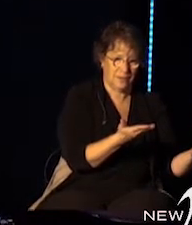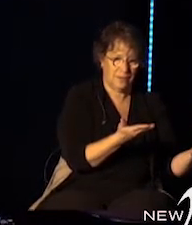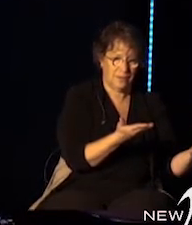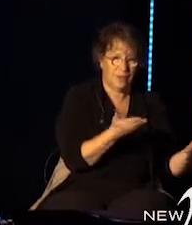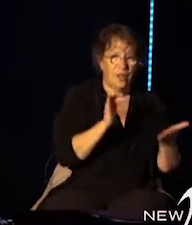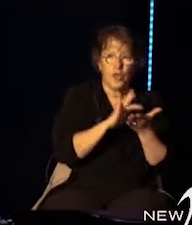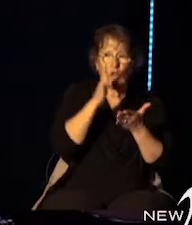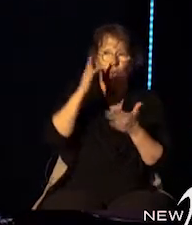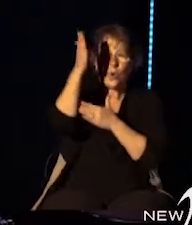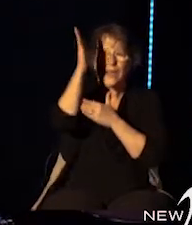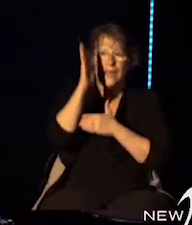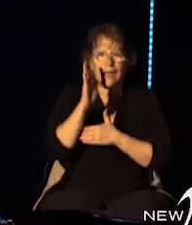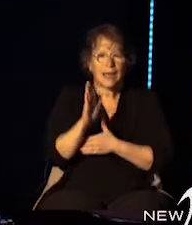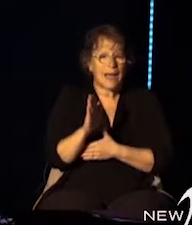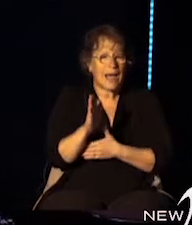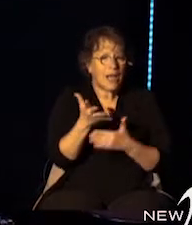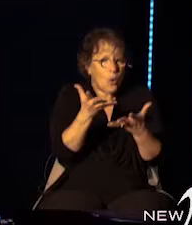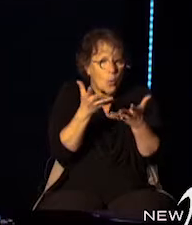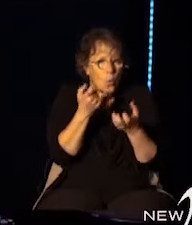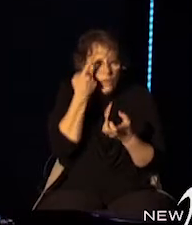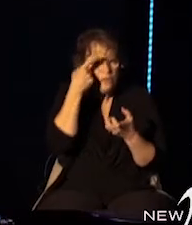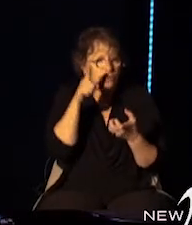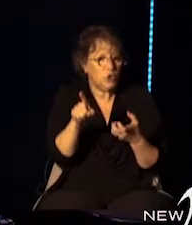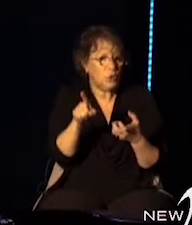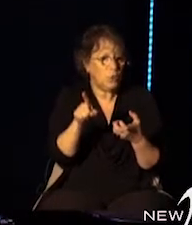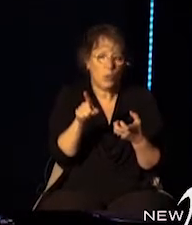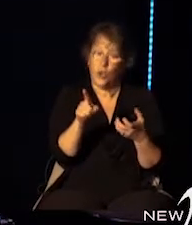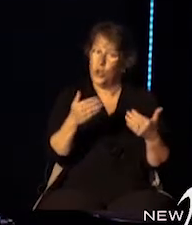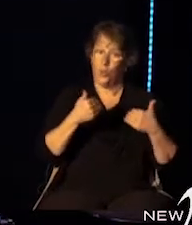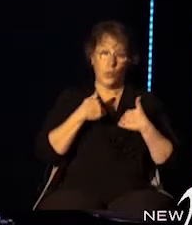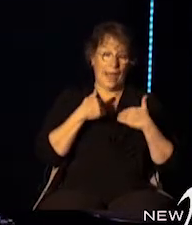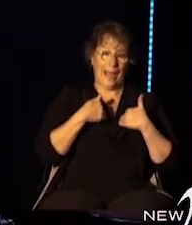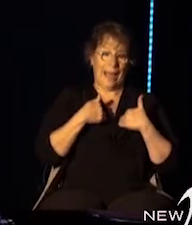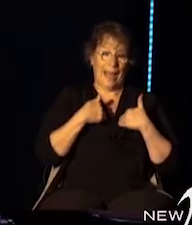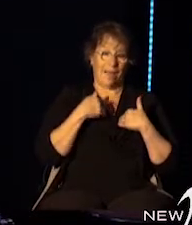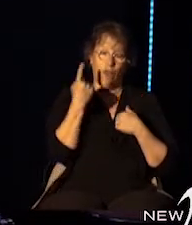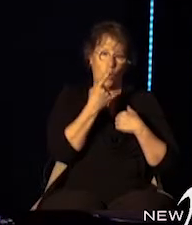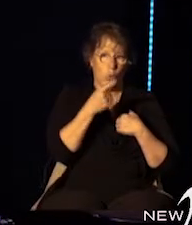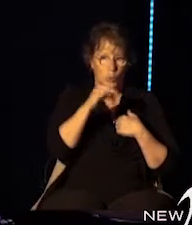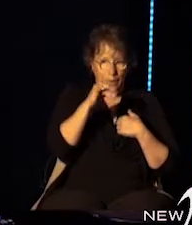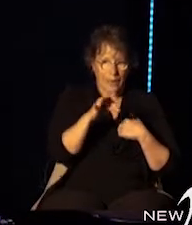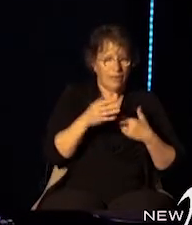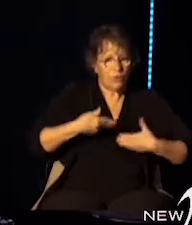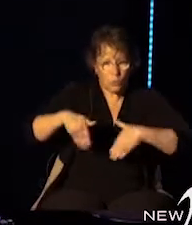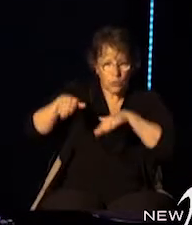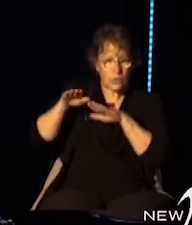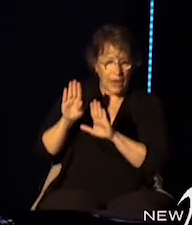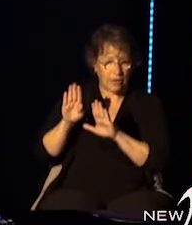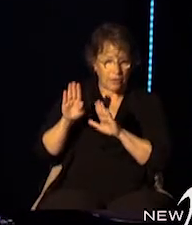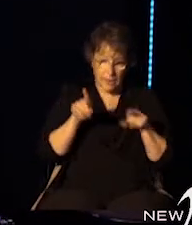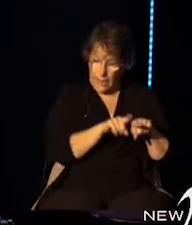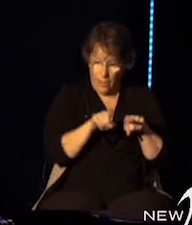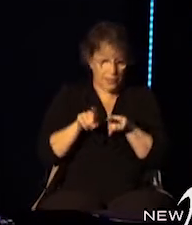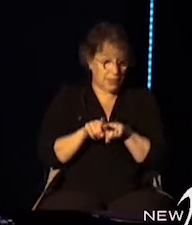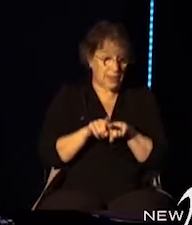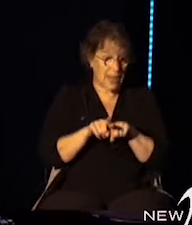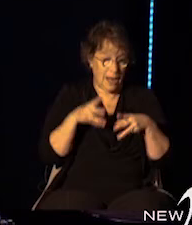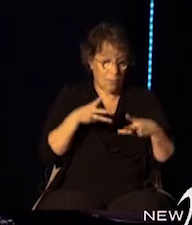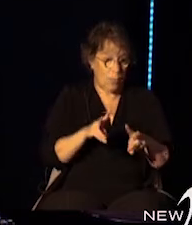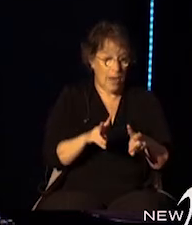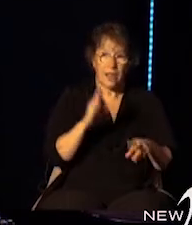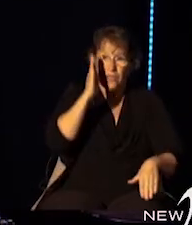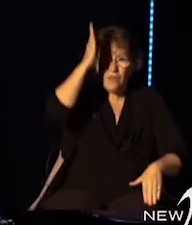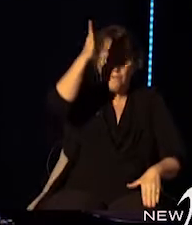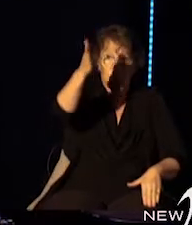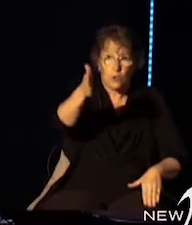be obtained without significant sacrifice. And in the same way, the future that God has in mind for New Life will not become a